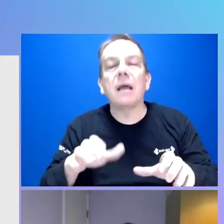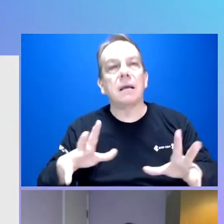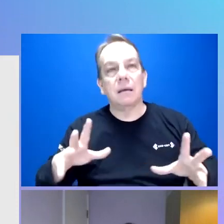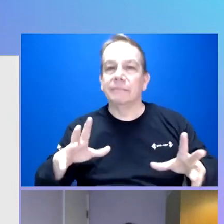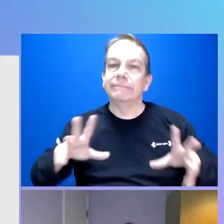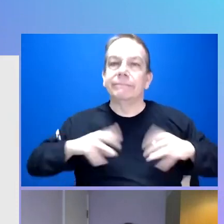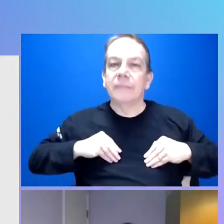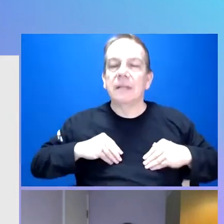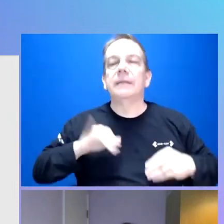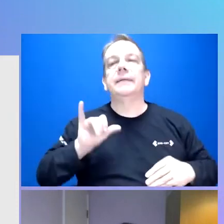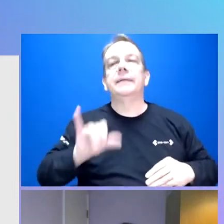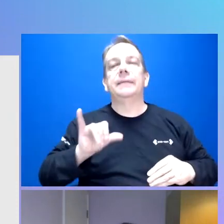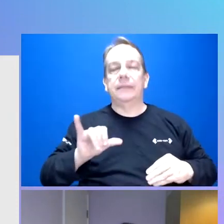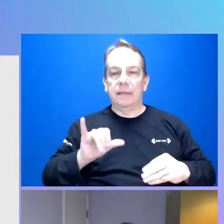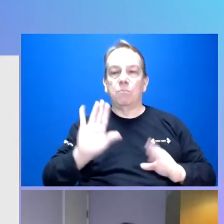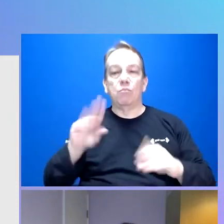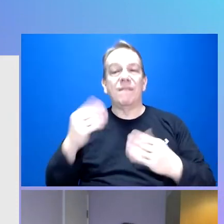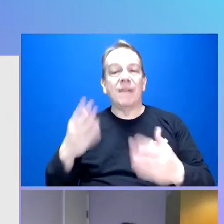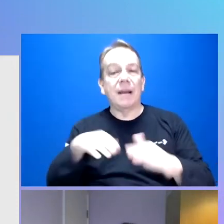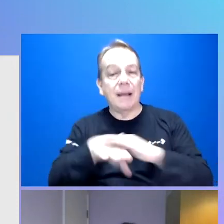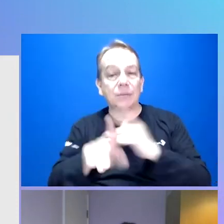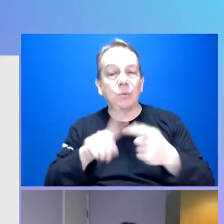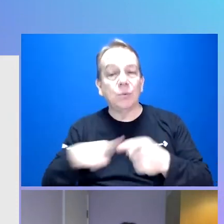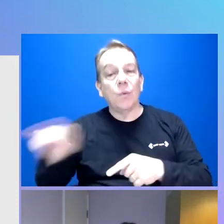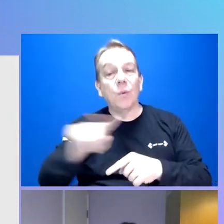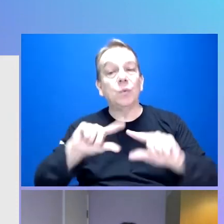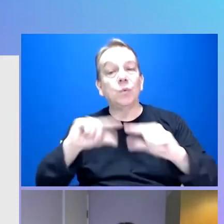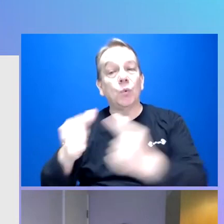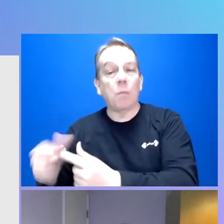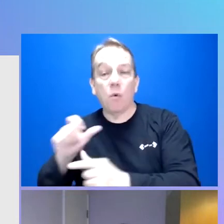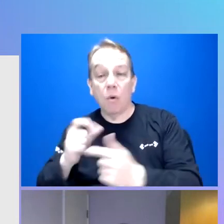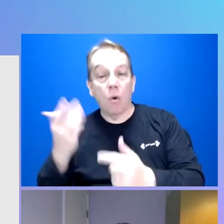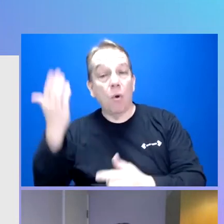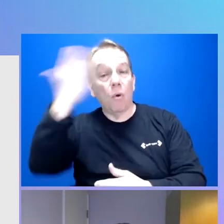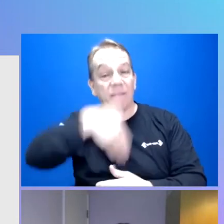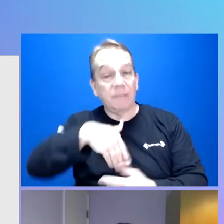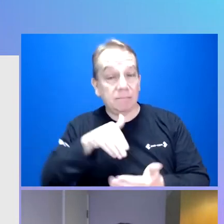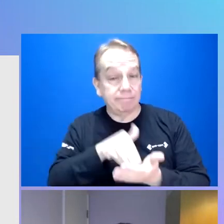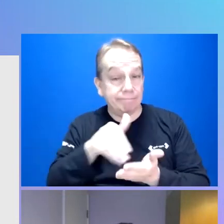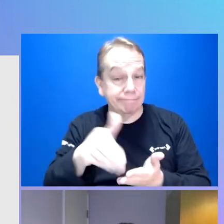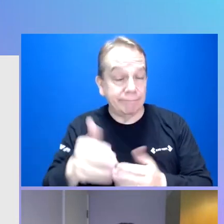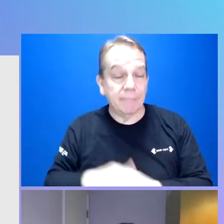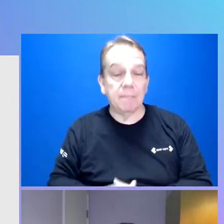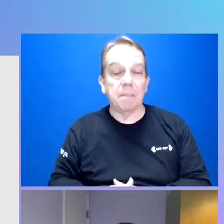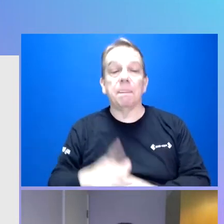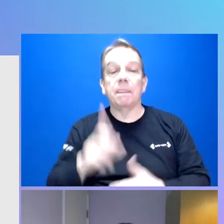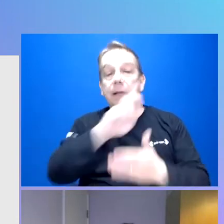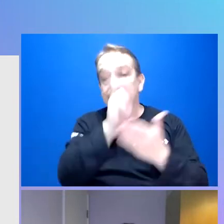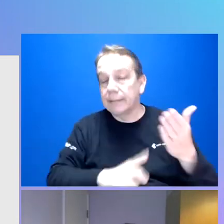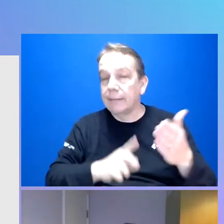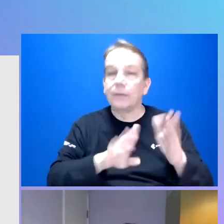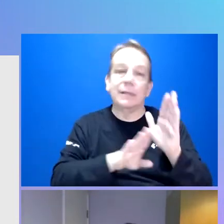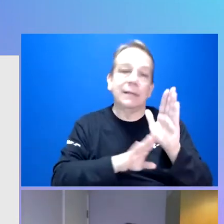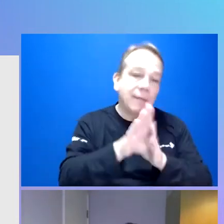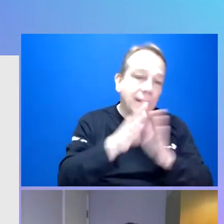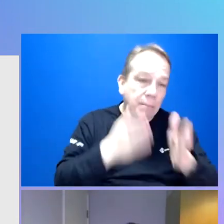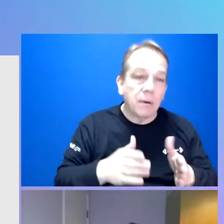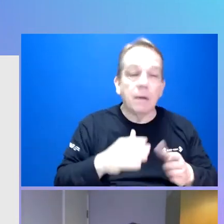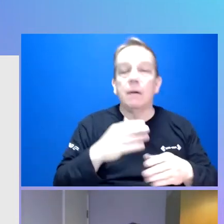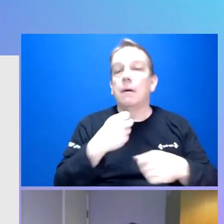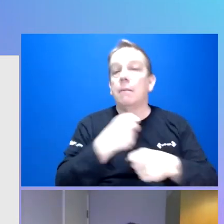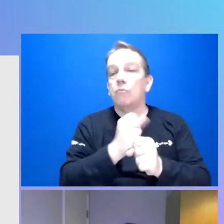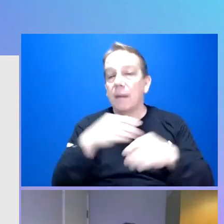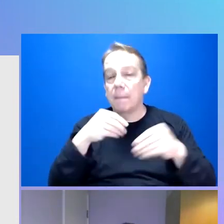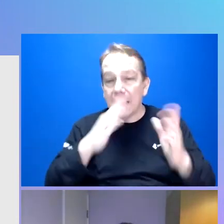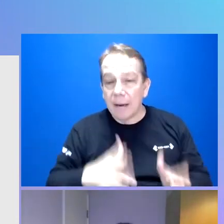provide visibility of groups that are rarely seen. Many designers, developers, marketeers, and product managers have